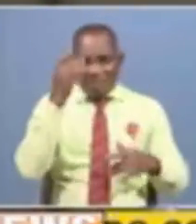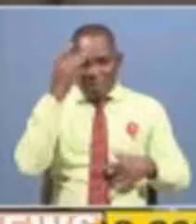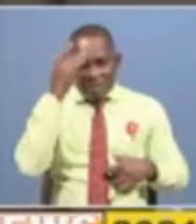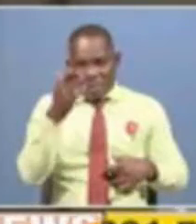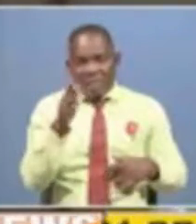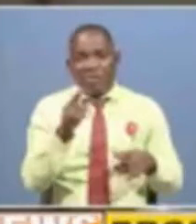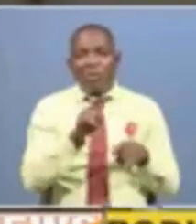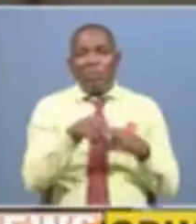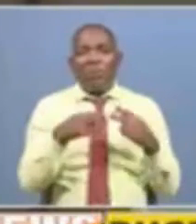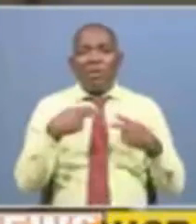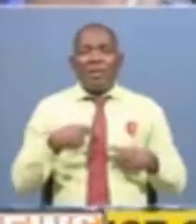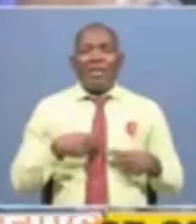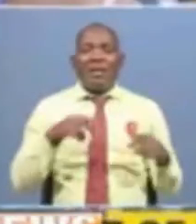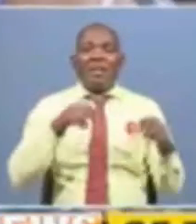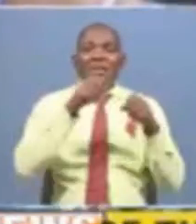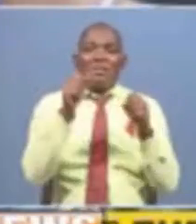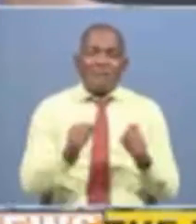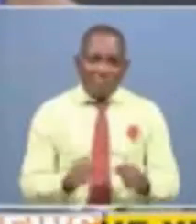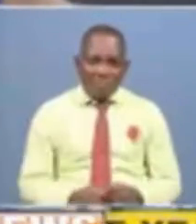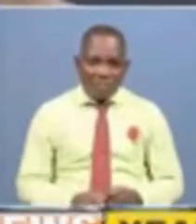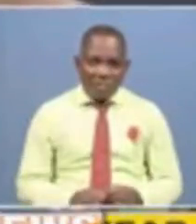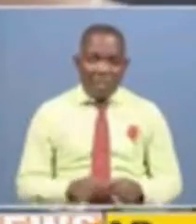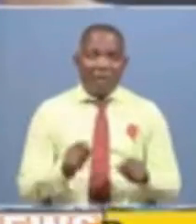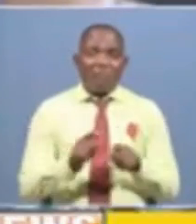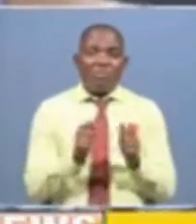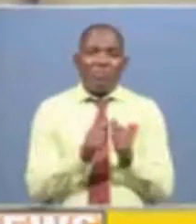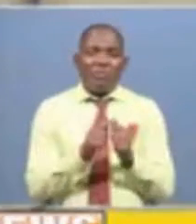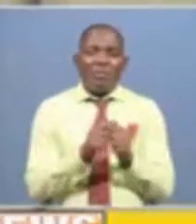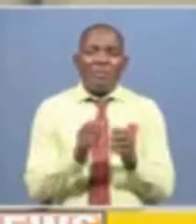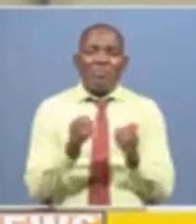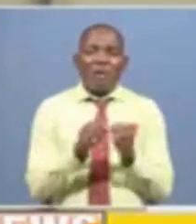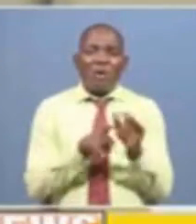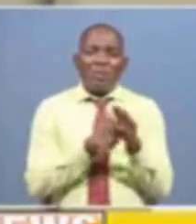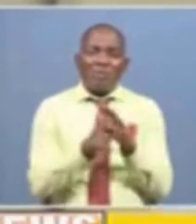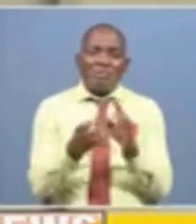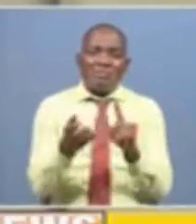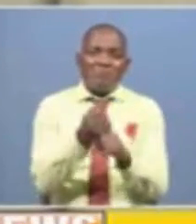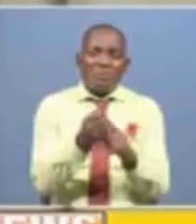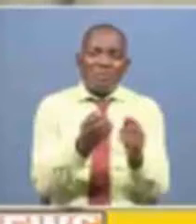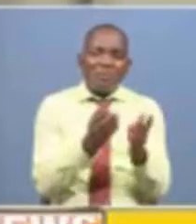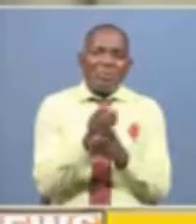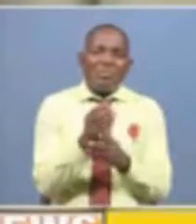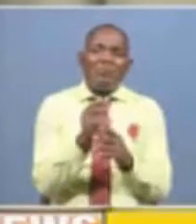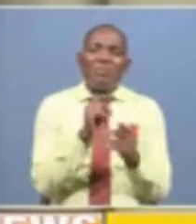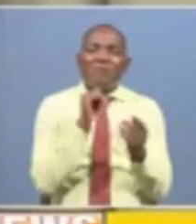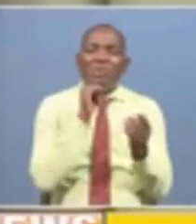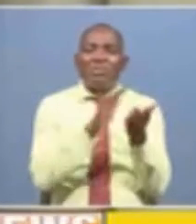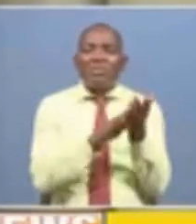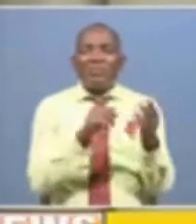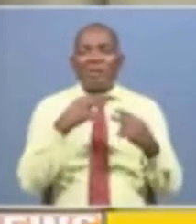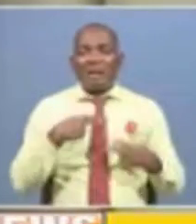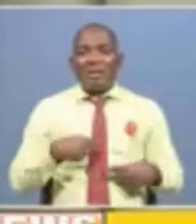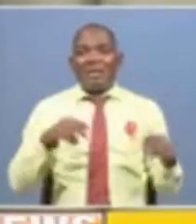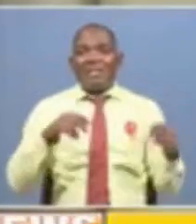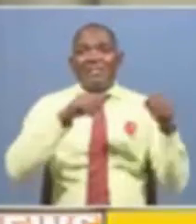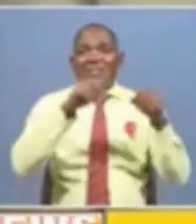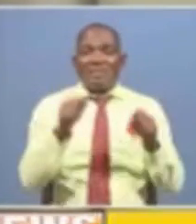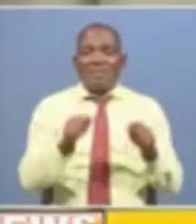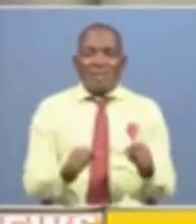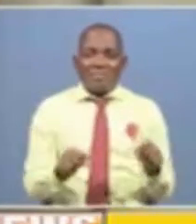entire health system. Associated infections may result in a lack of trust in the health system and